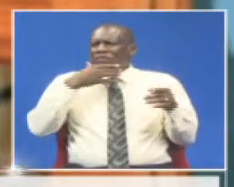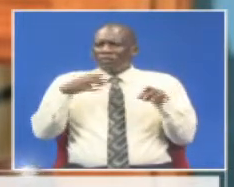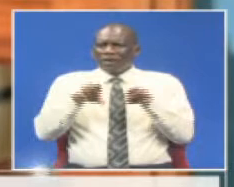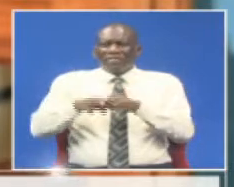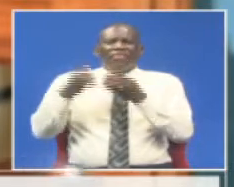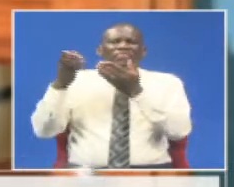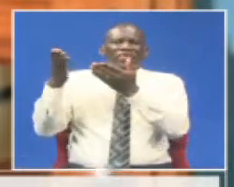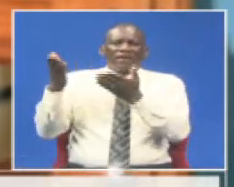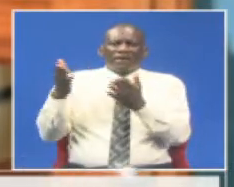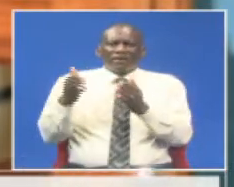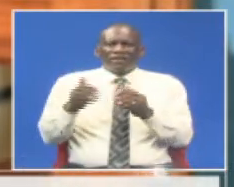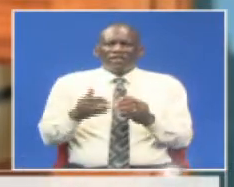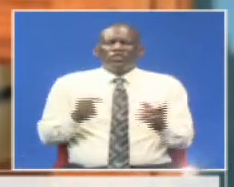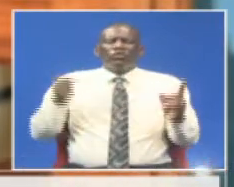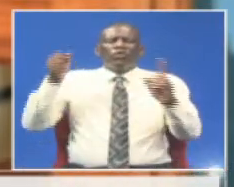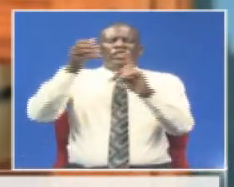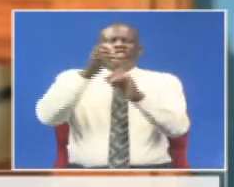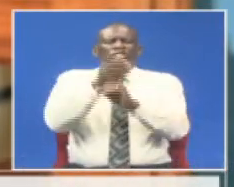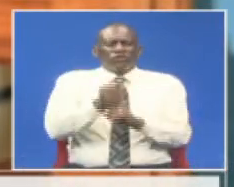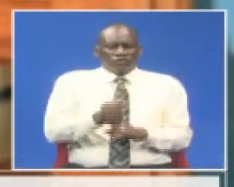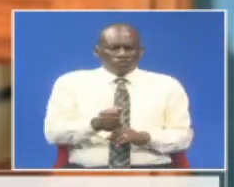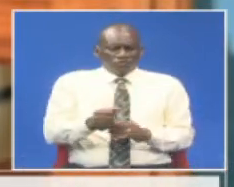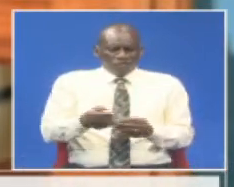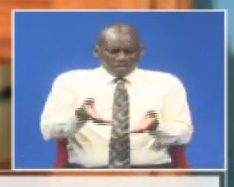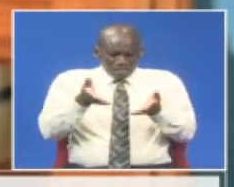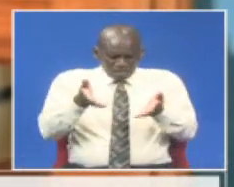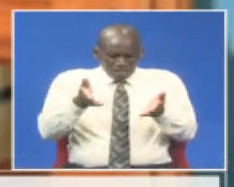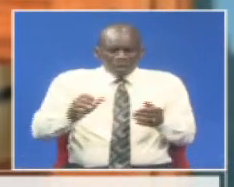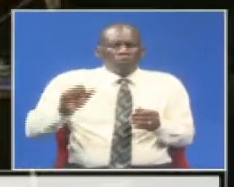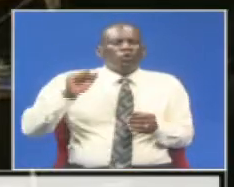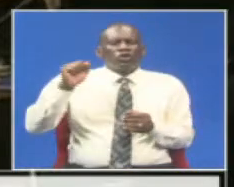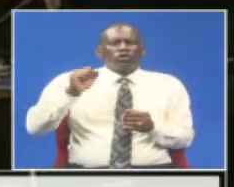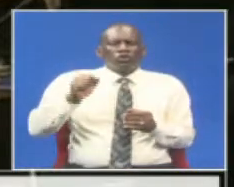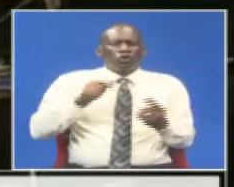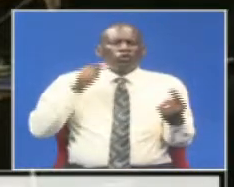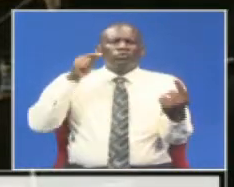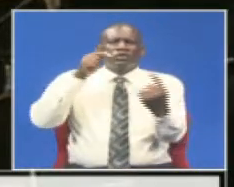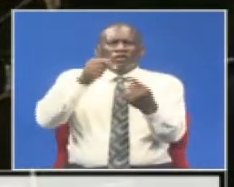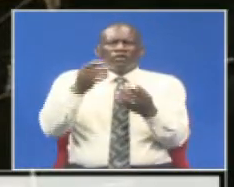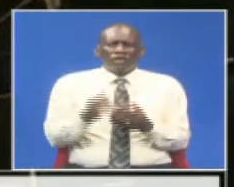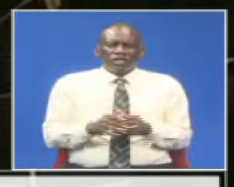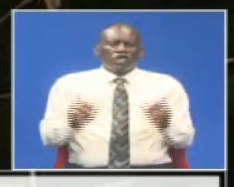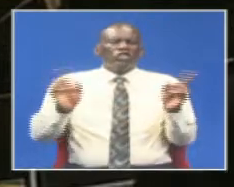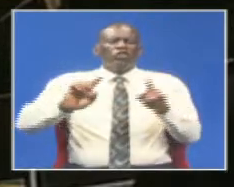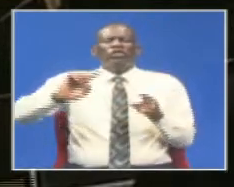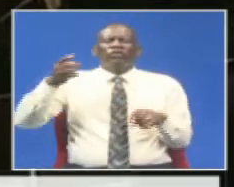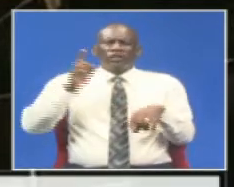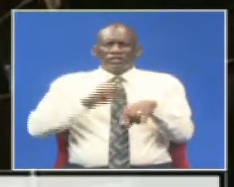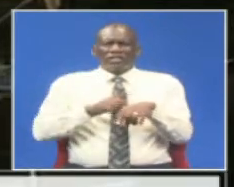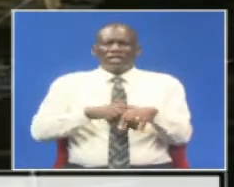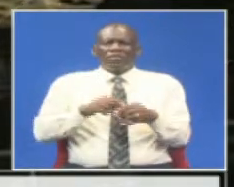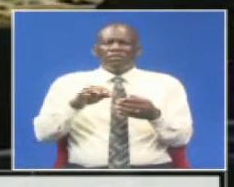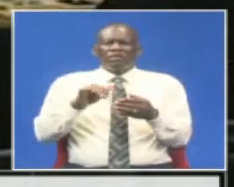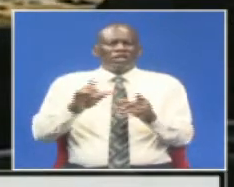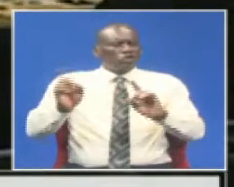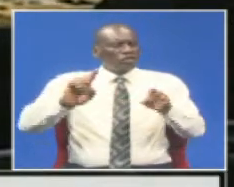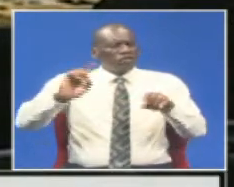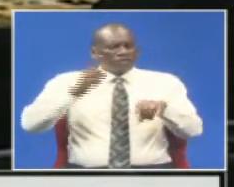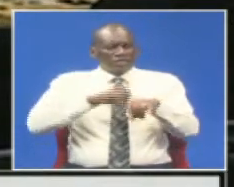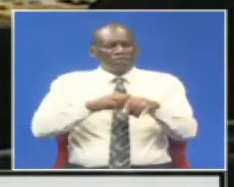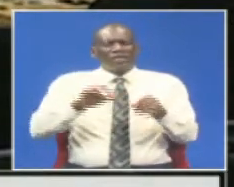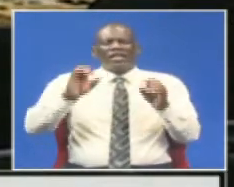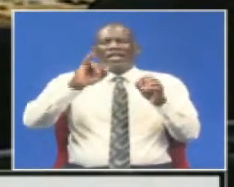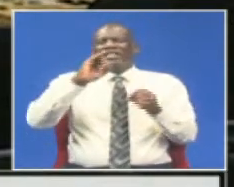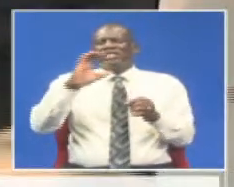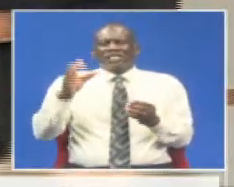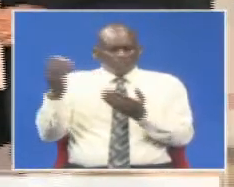there to achieve local or domestic political goals. This is not the first time that the International Court has been dragged into